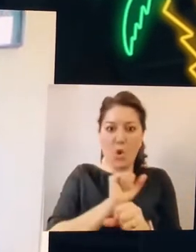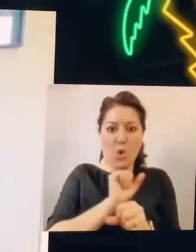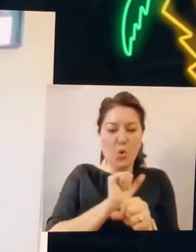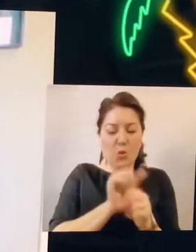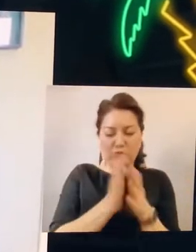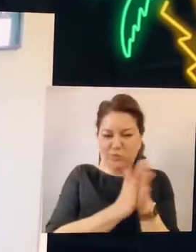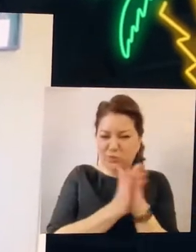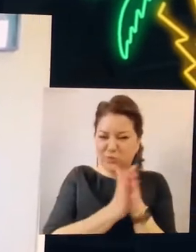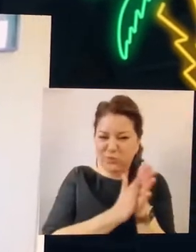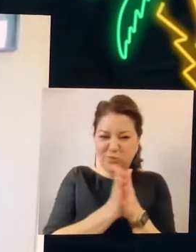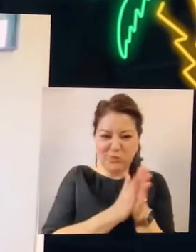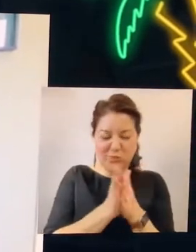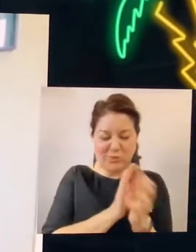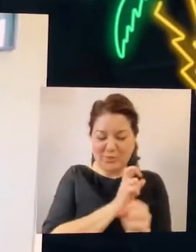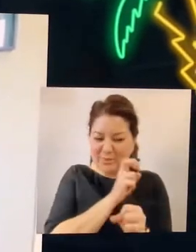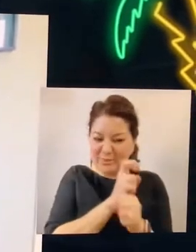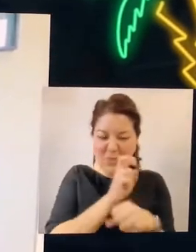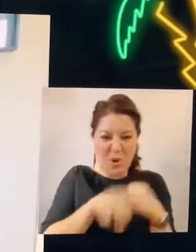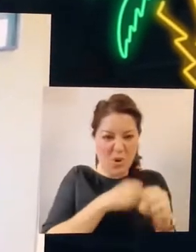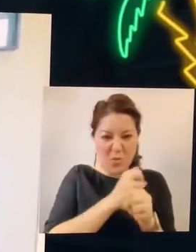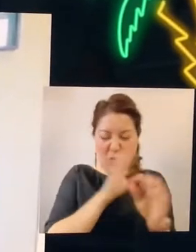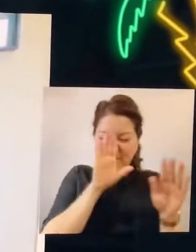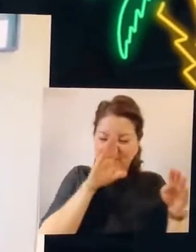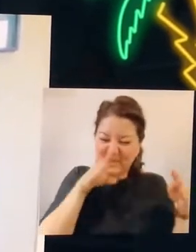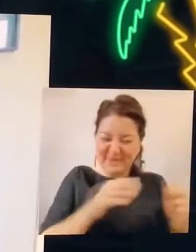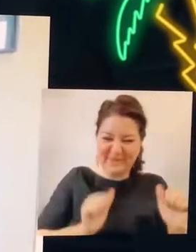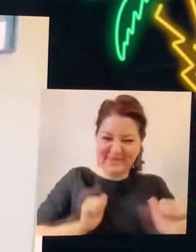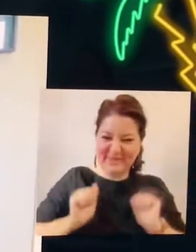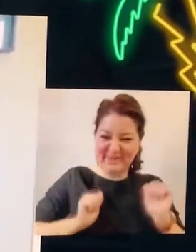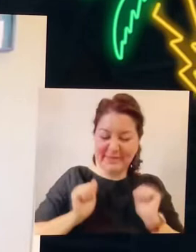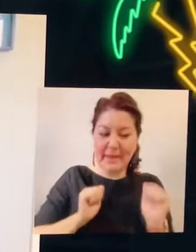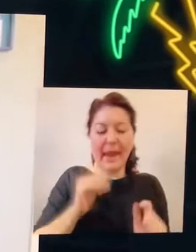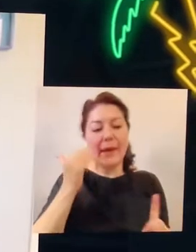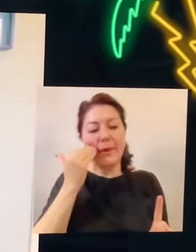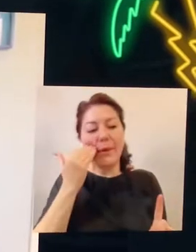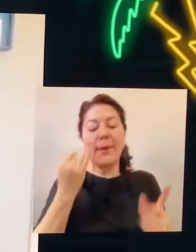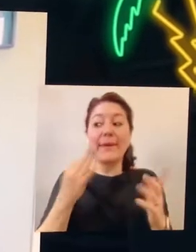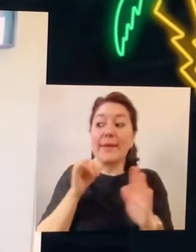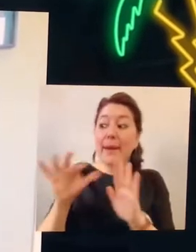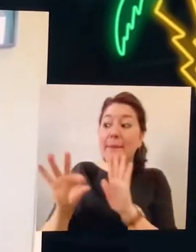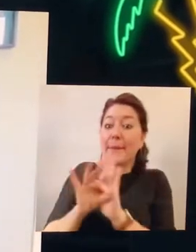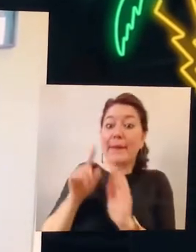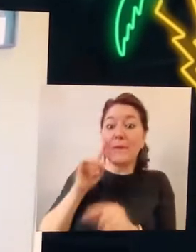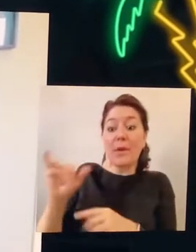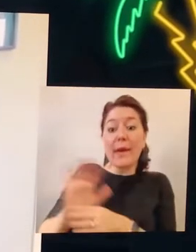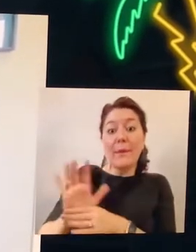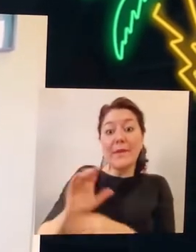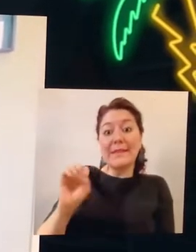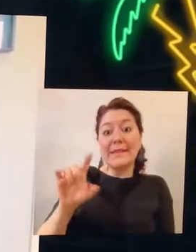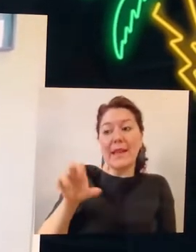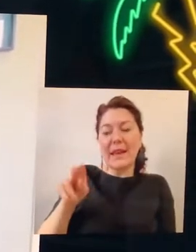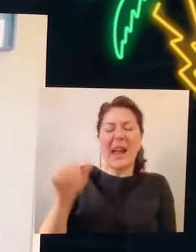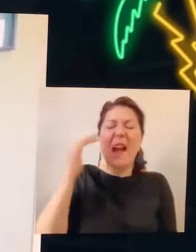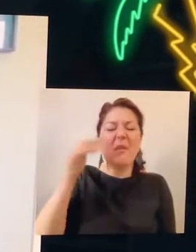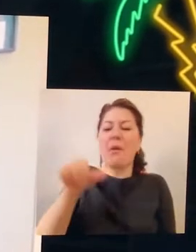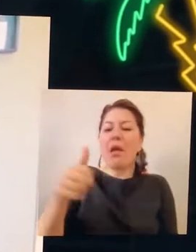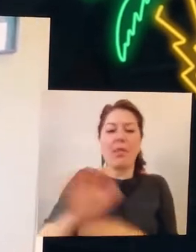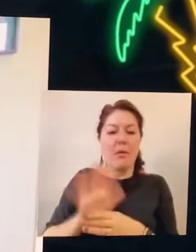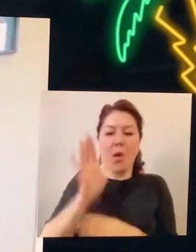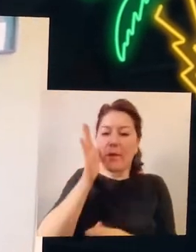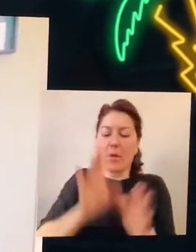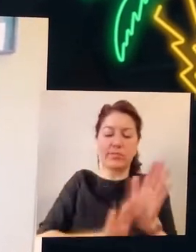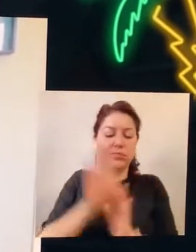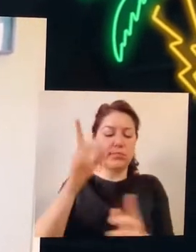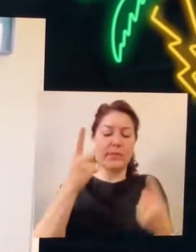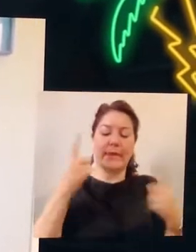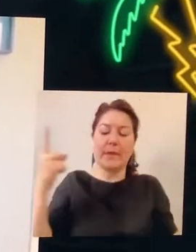hard. And I knew that even if she didn't get Selena, she was going to be big. And so when I spoke with, Christy